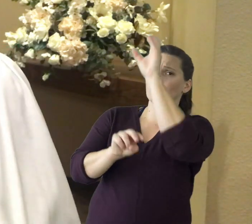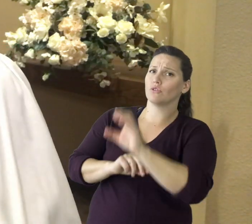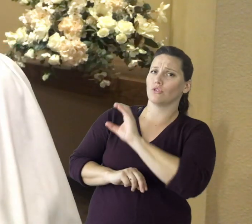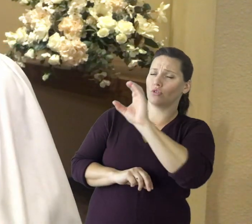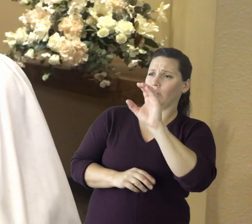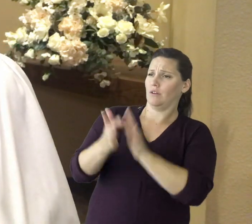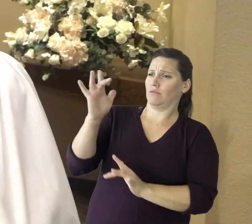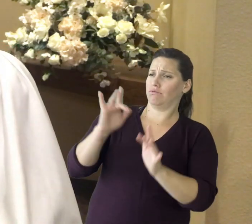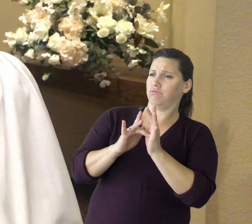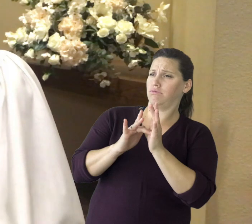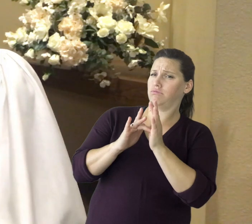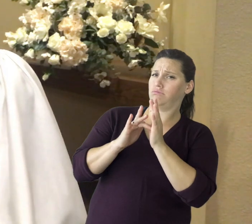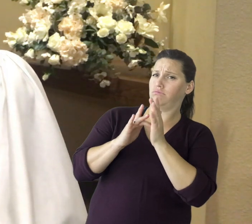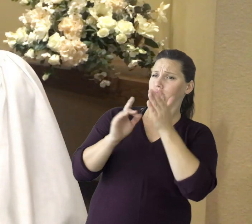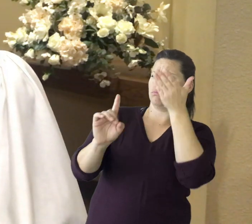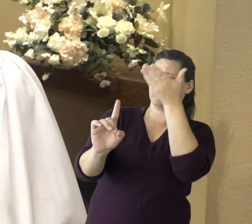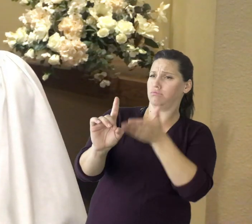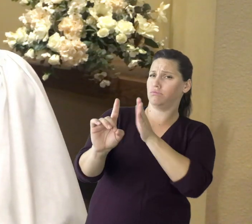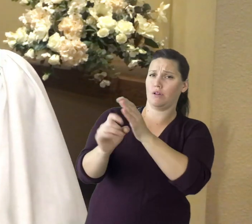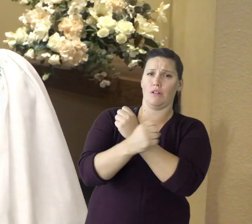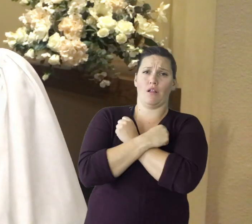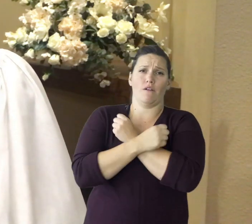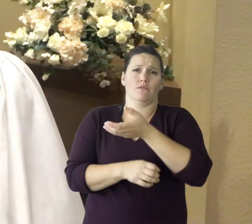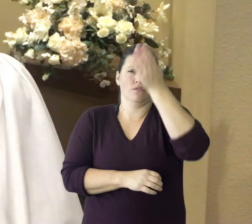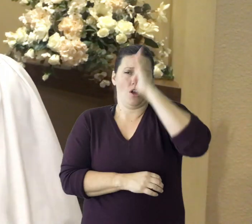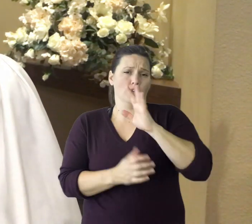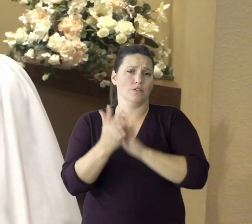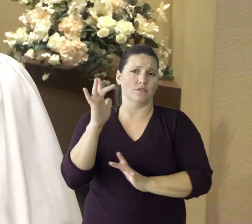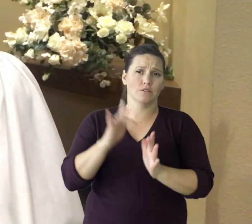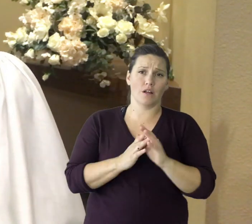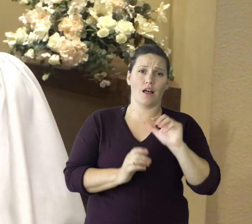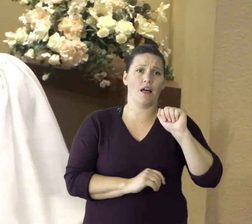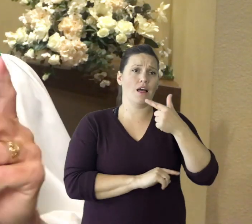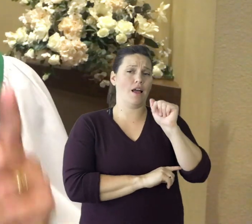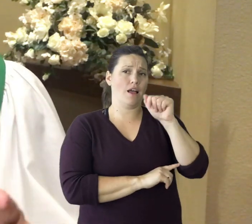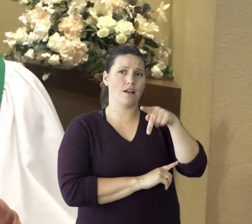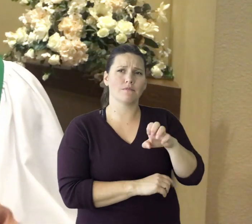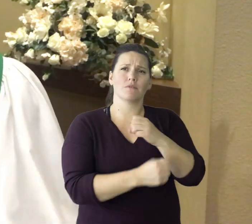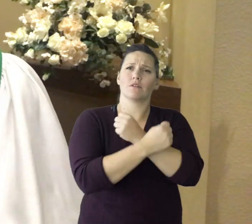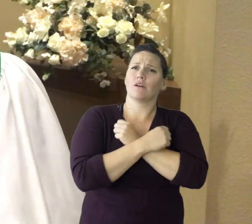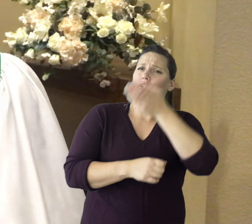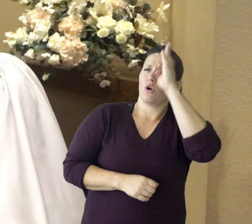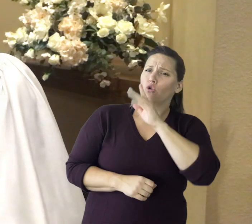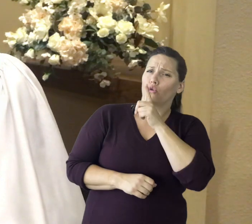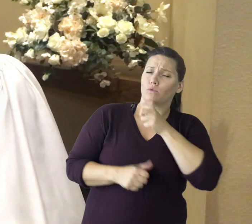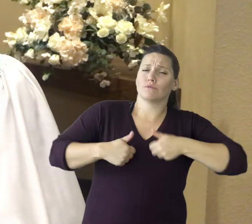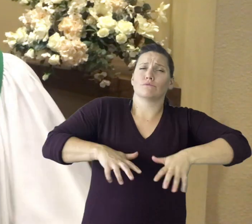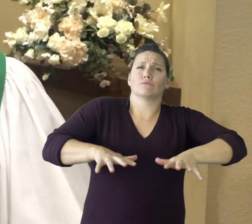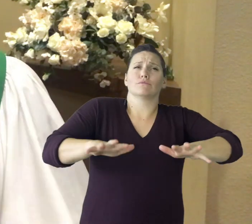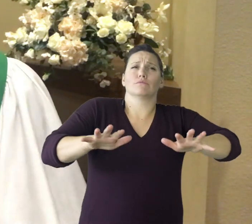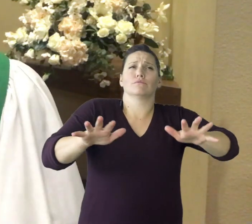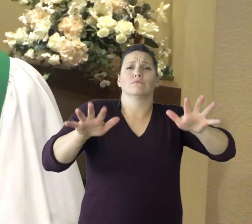cross. Jesus is the love of God. Jesus is the agape love of